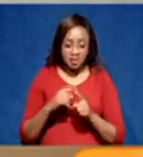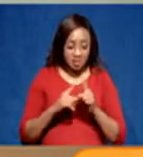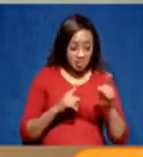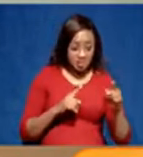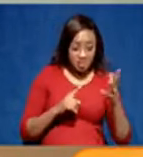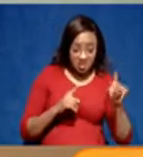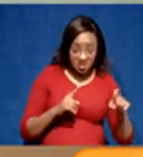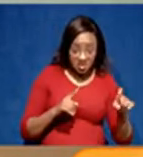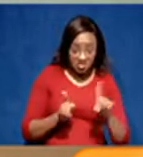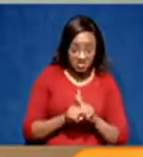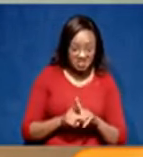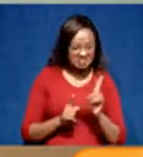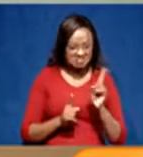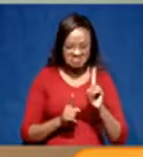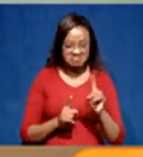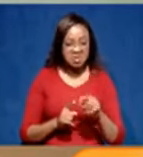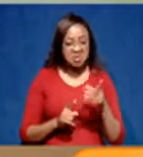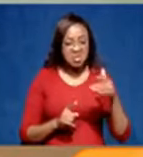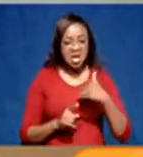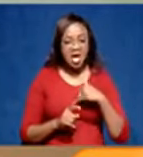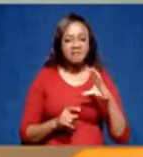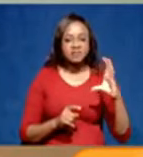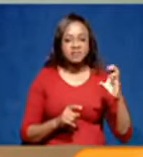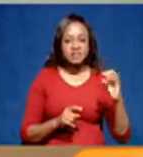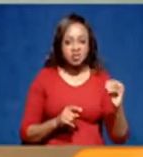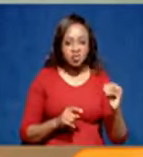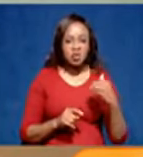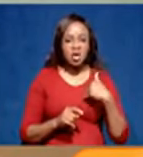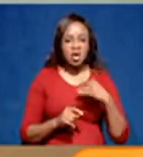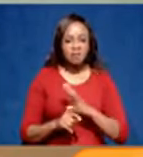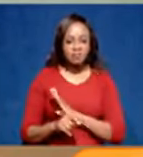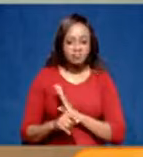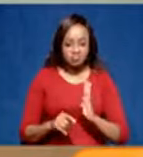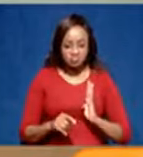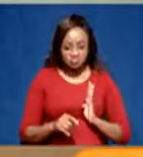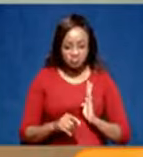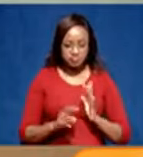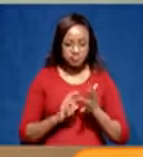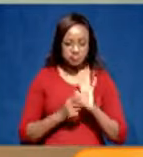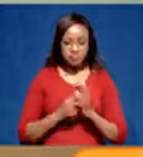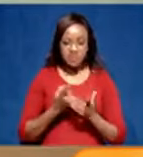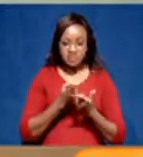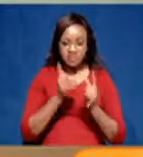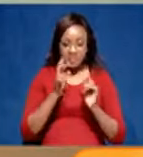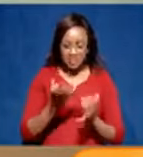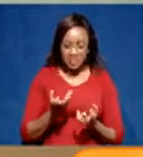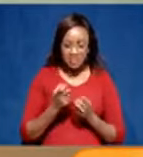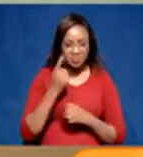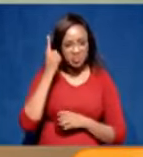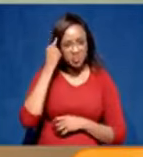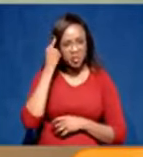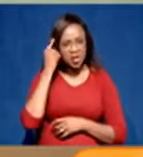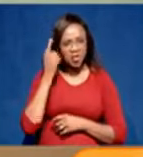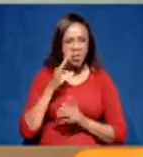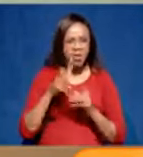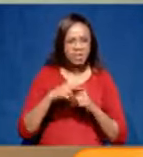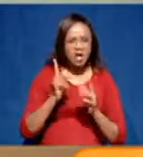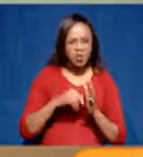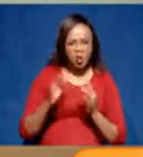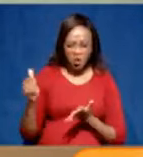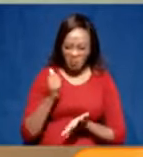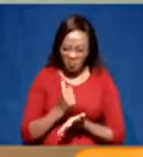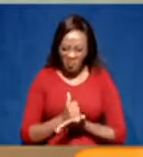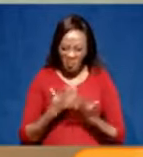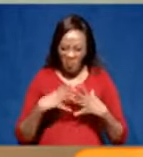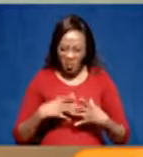CEO. We have a board. So the transitional committee is going to determine what do they need first. Do they begin with staff or do they begin